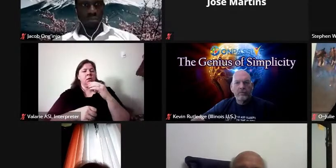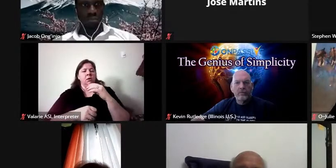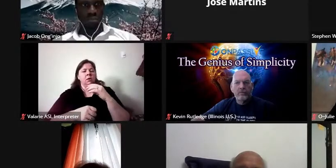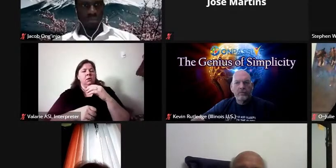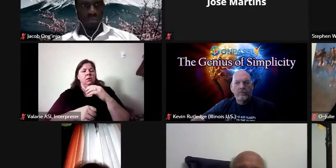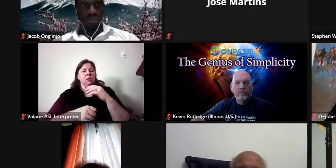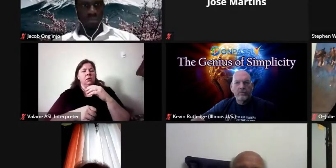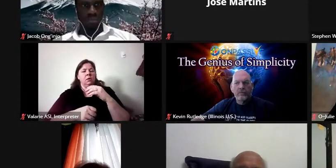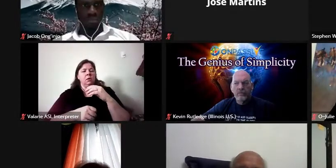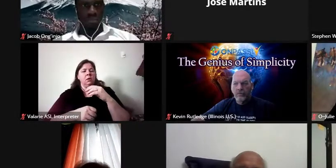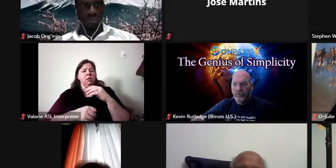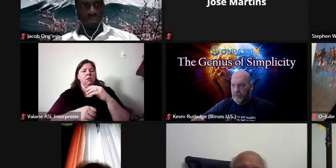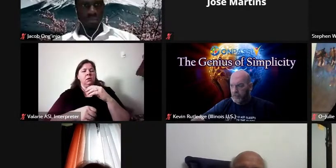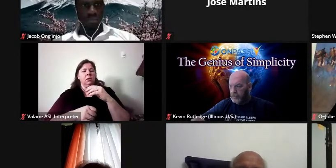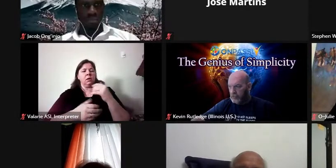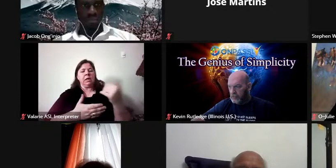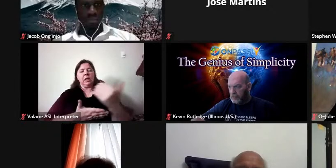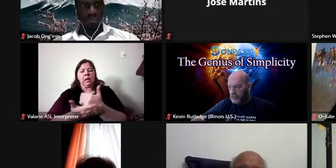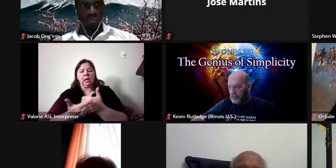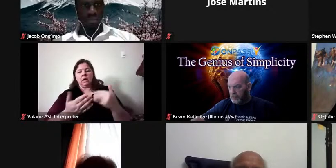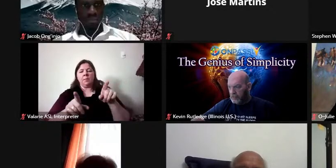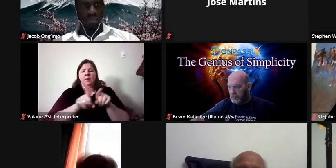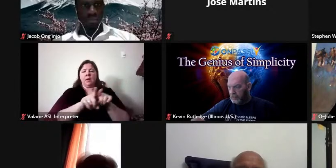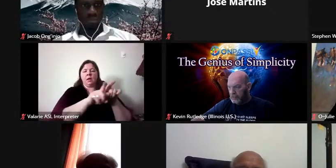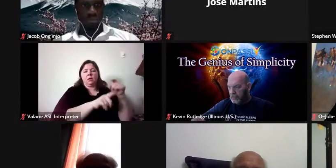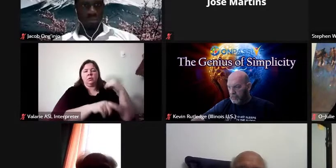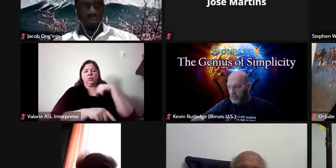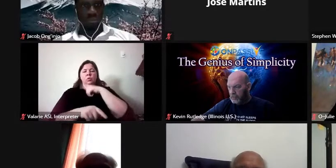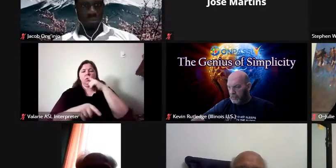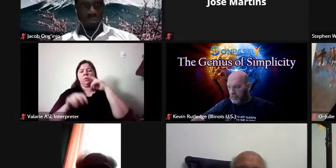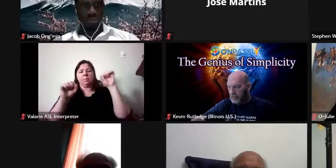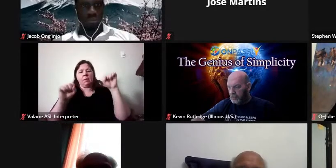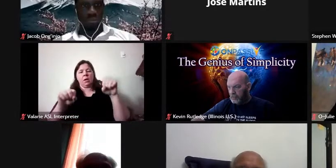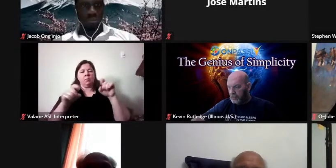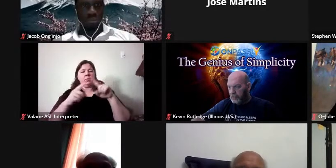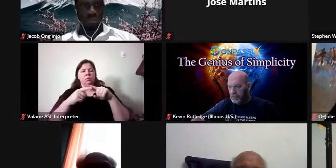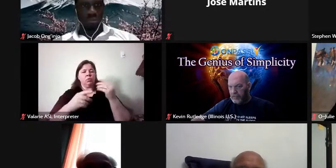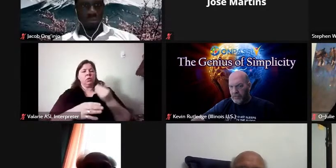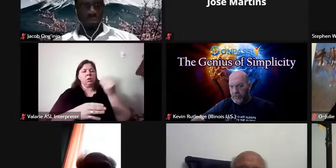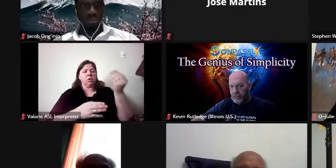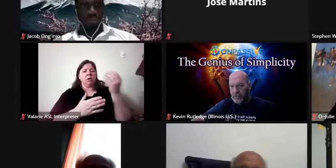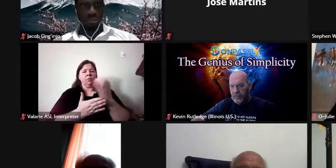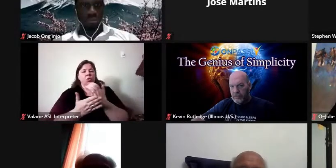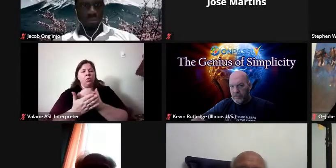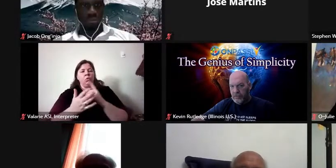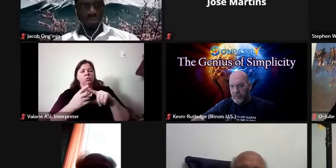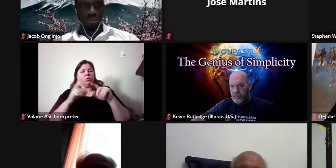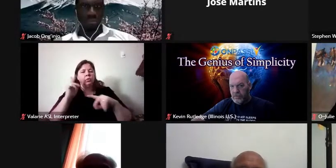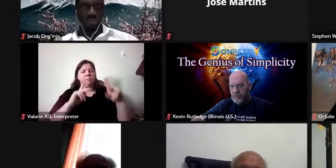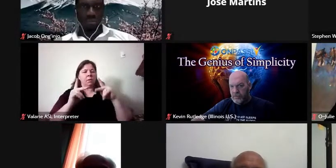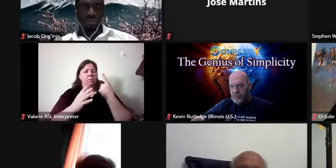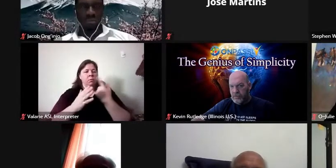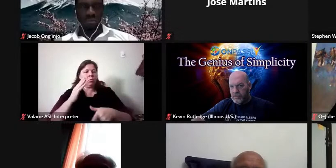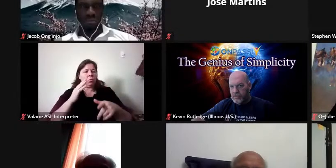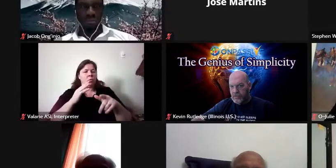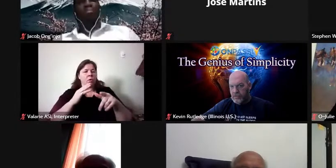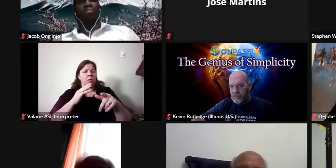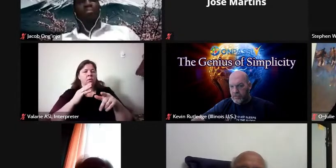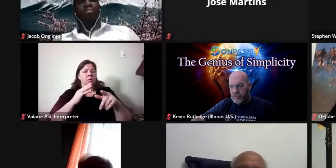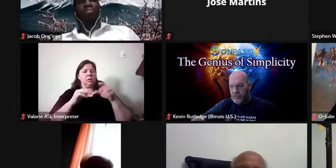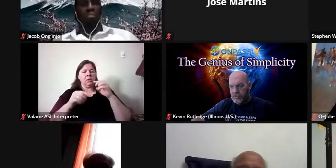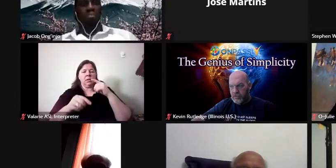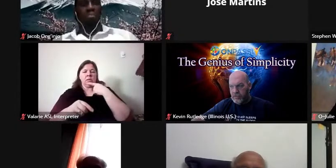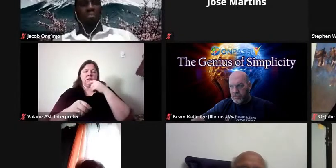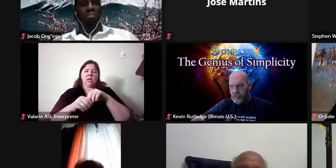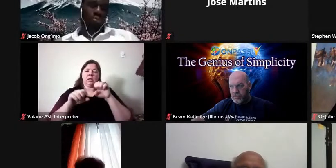beside income as we will be able to give course to the people. What is saved in the system is